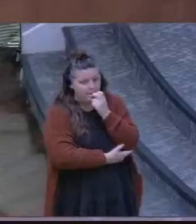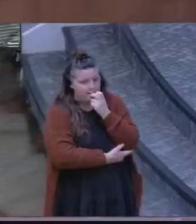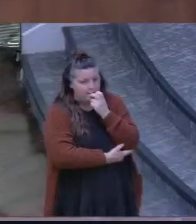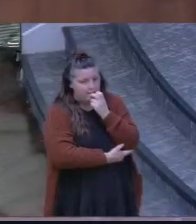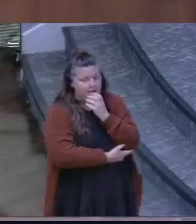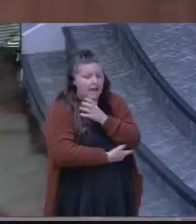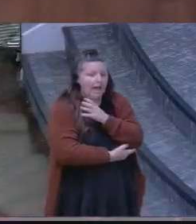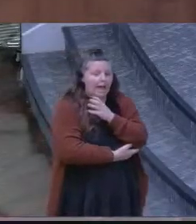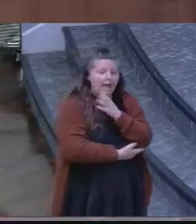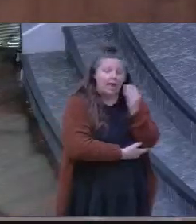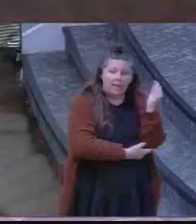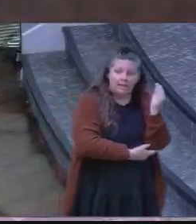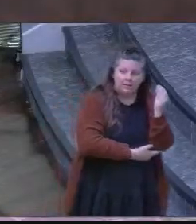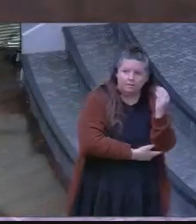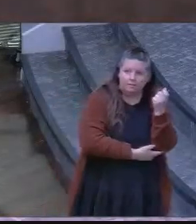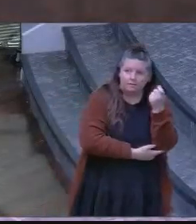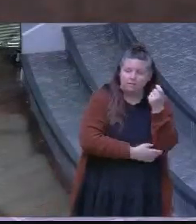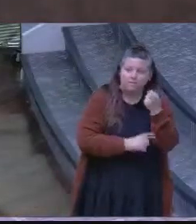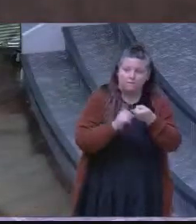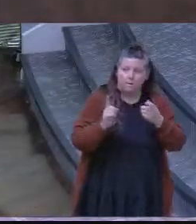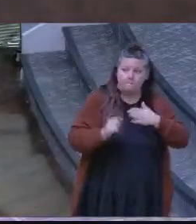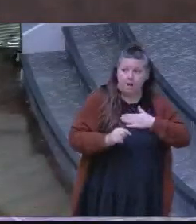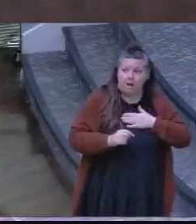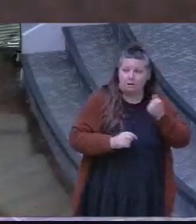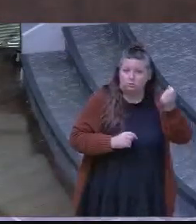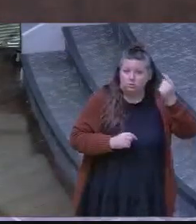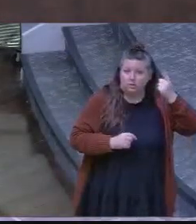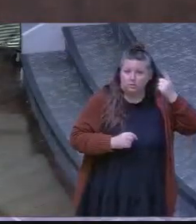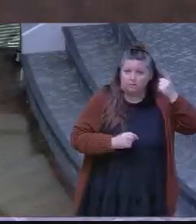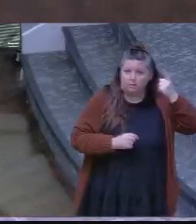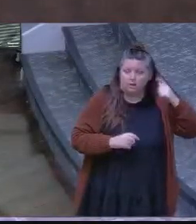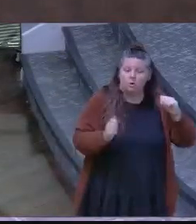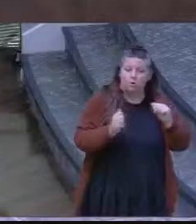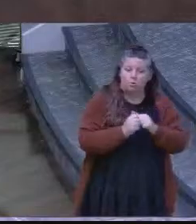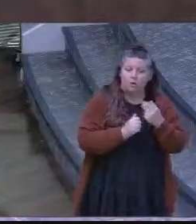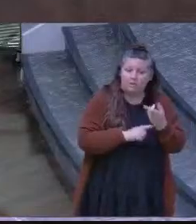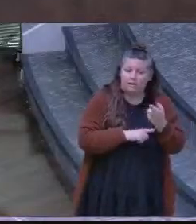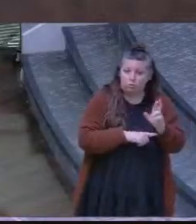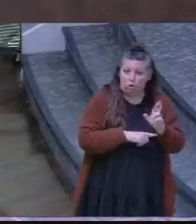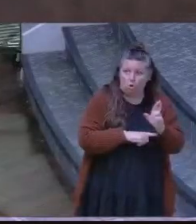And from my understanding, with HR,